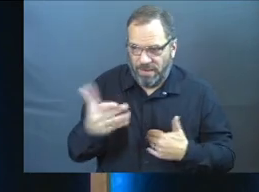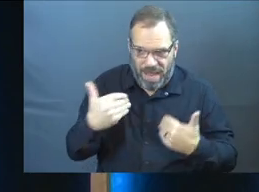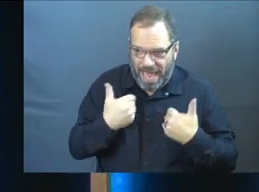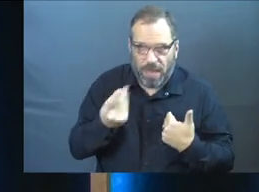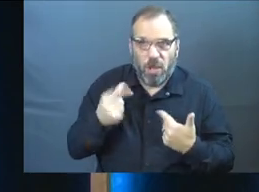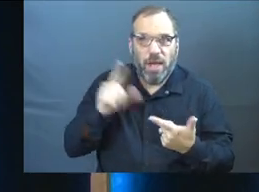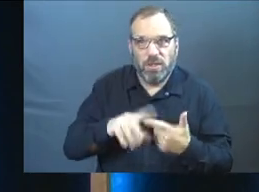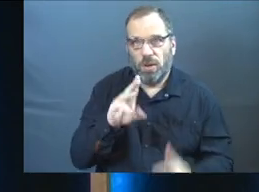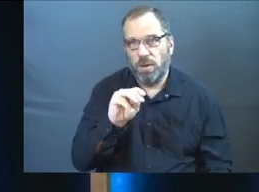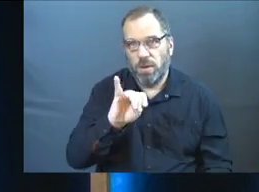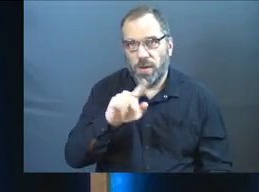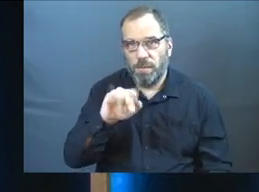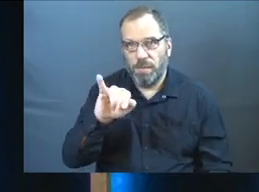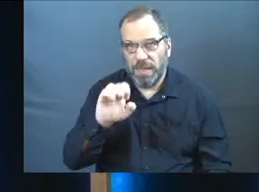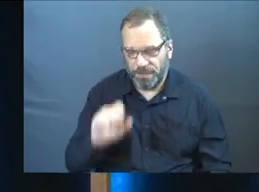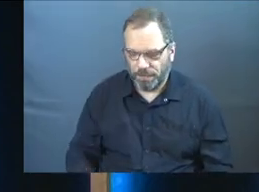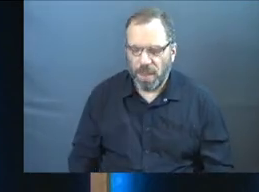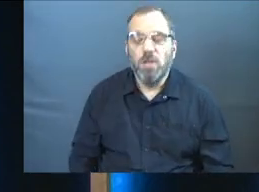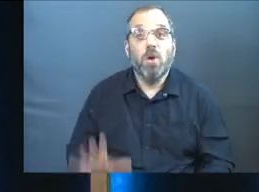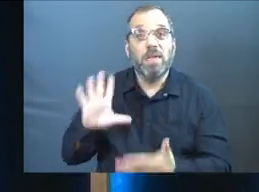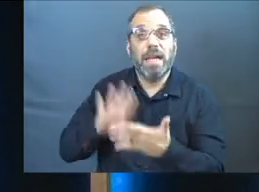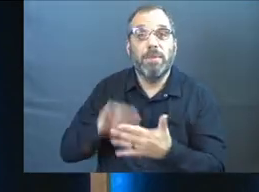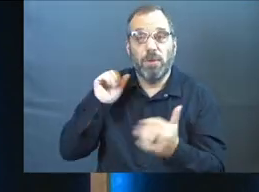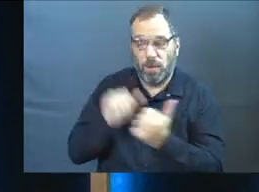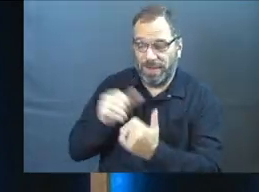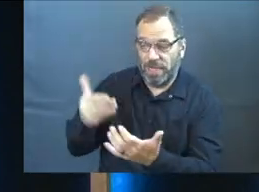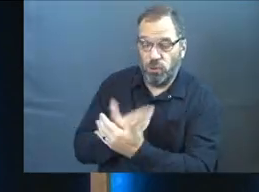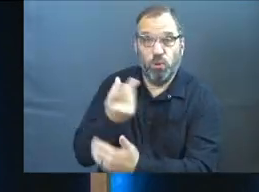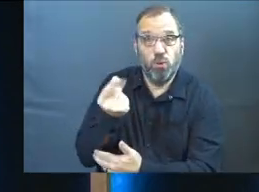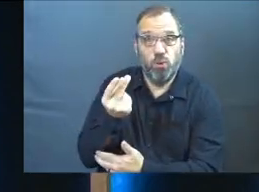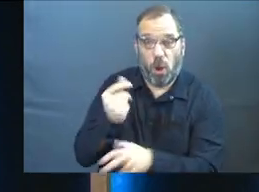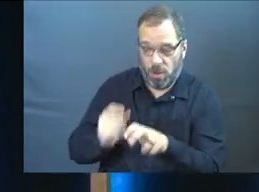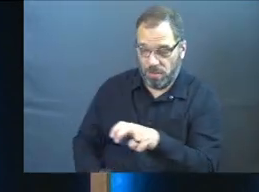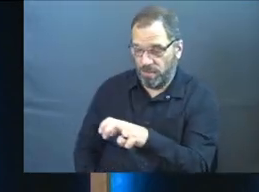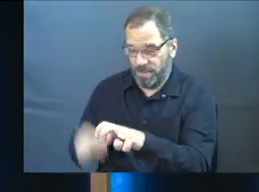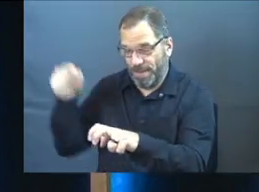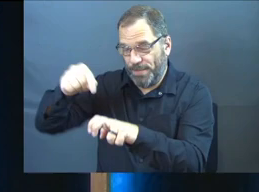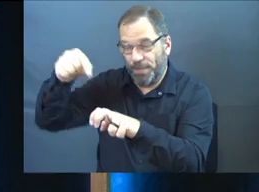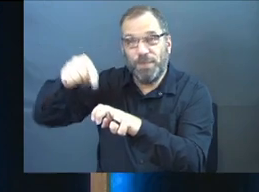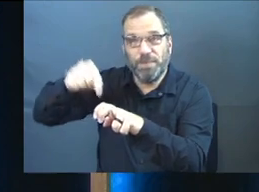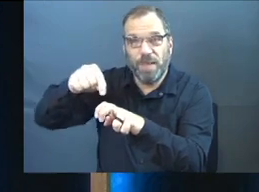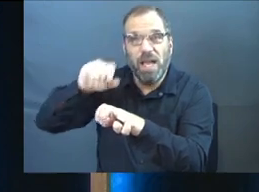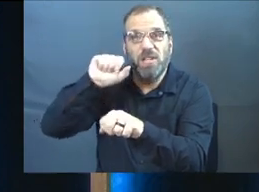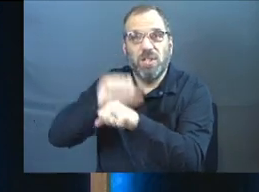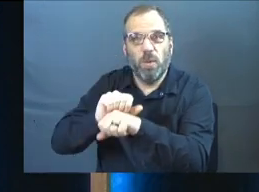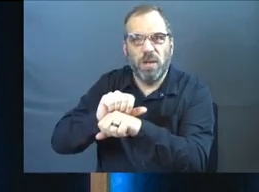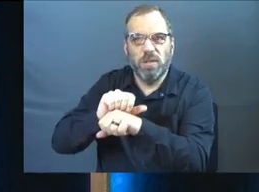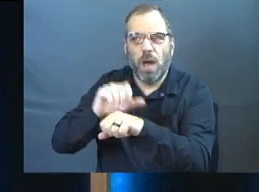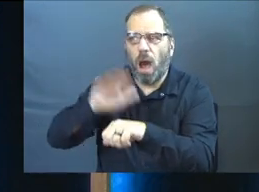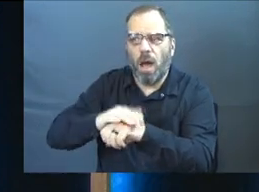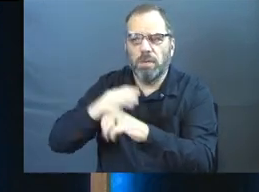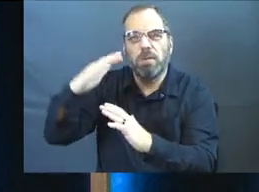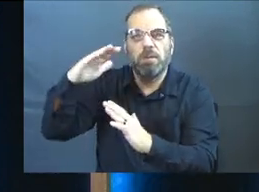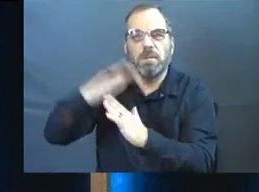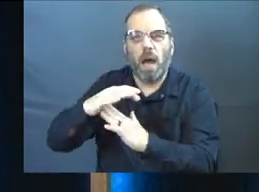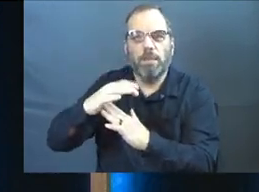dog until Millie. So here's one of the things I'm learning with this new dog is that she works on the alpha dog